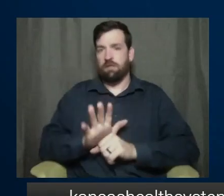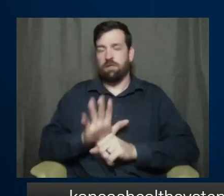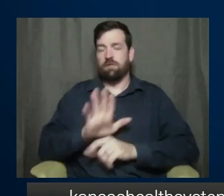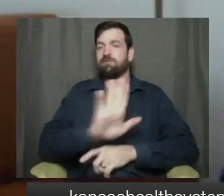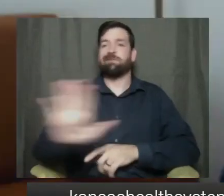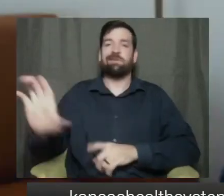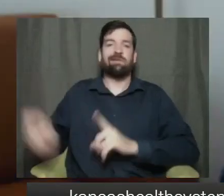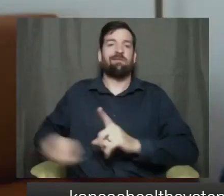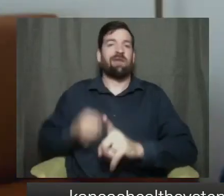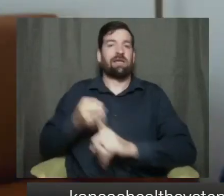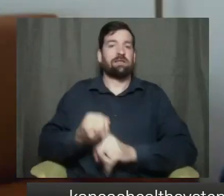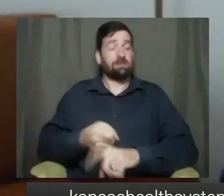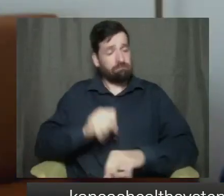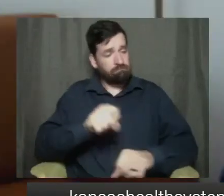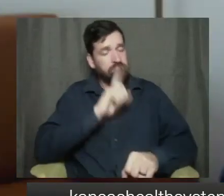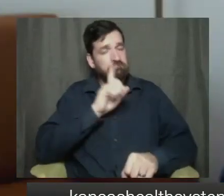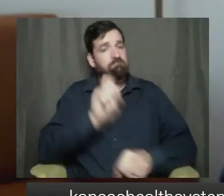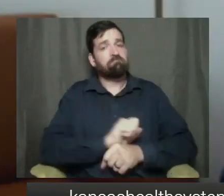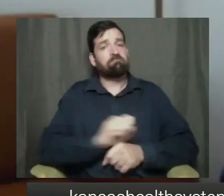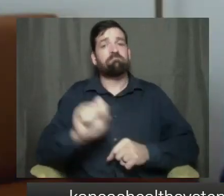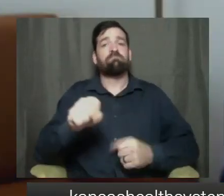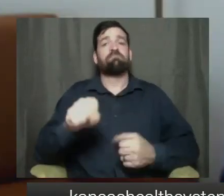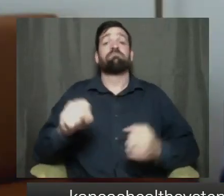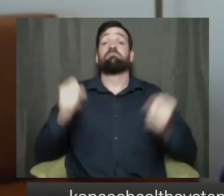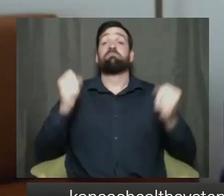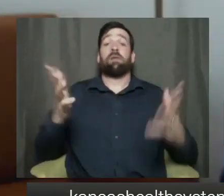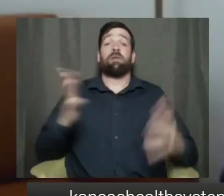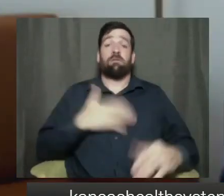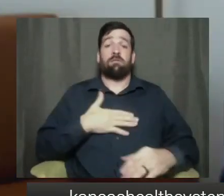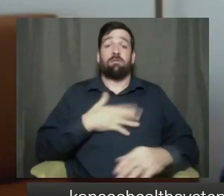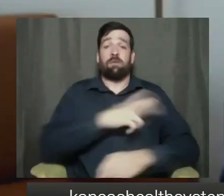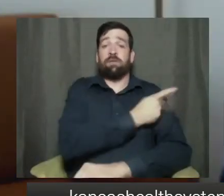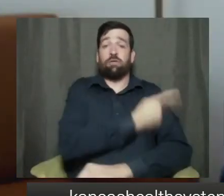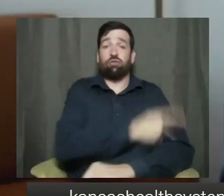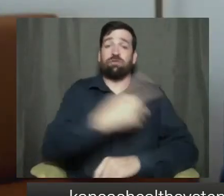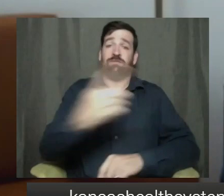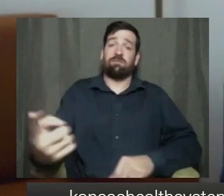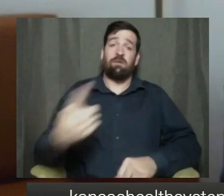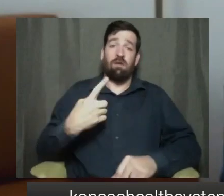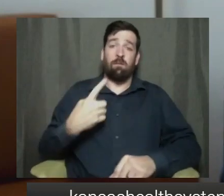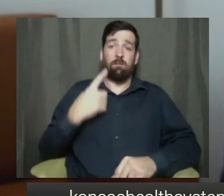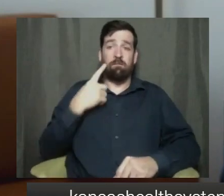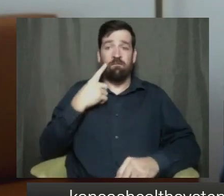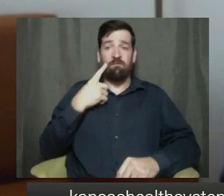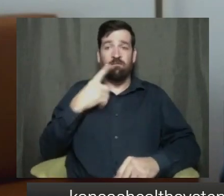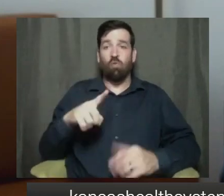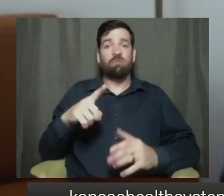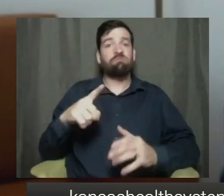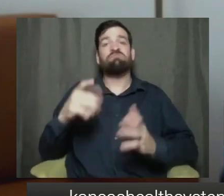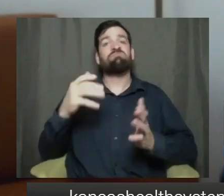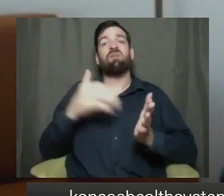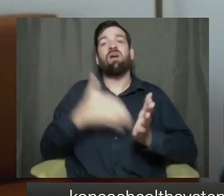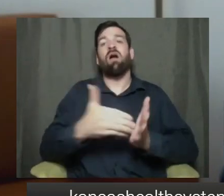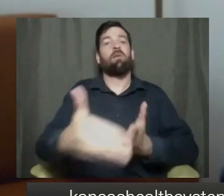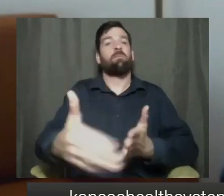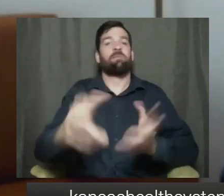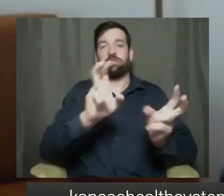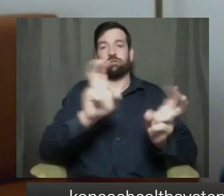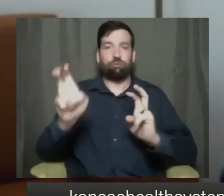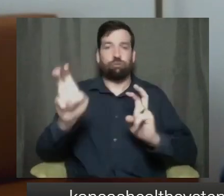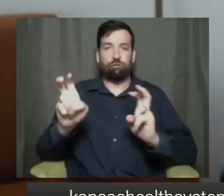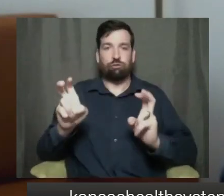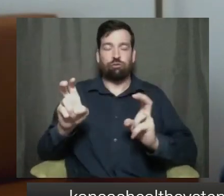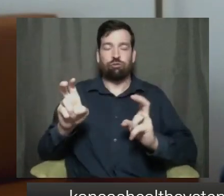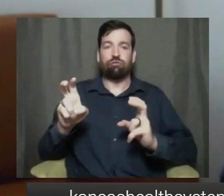Yeah, absolutely. You know, a lot of my patients are coming in for common issues that women see: abnormal